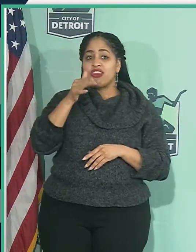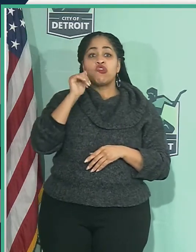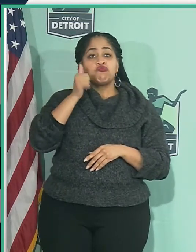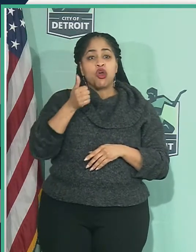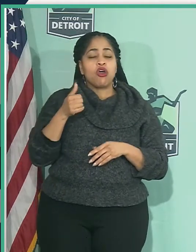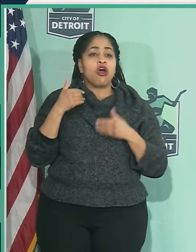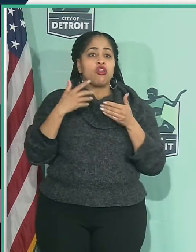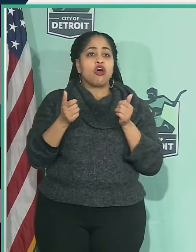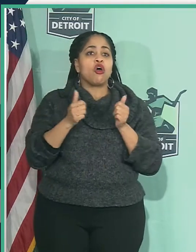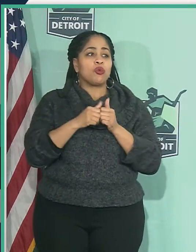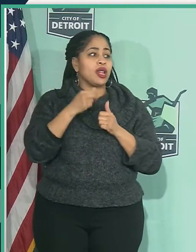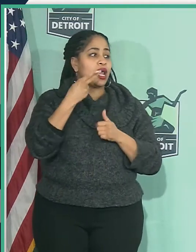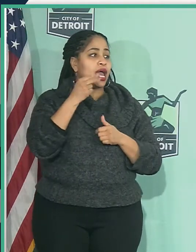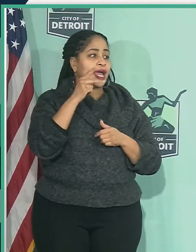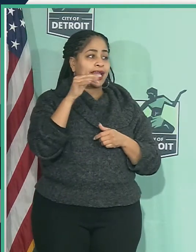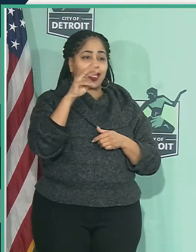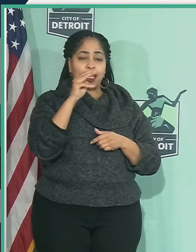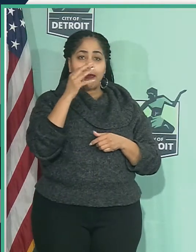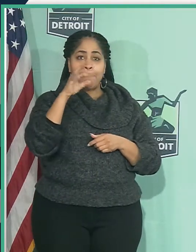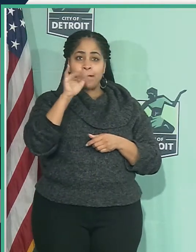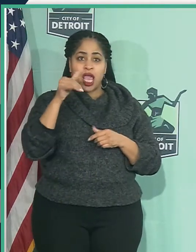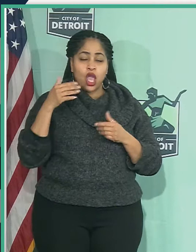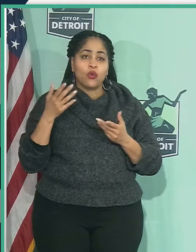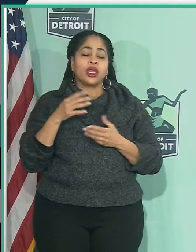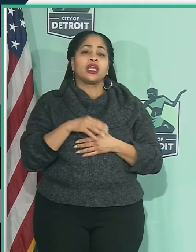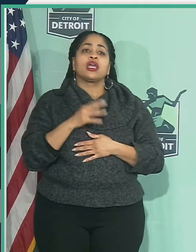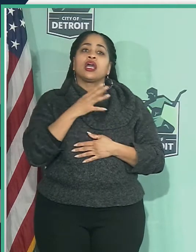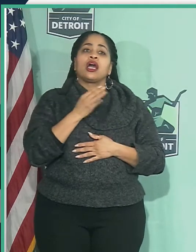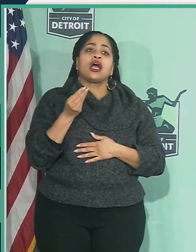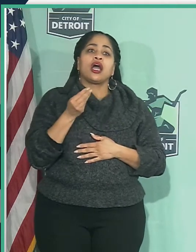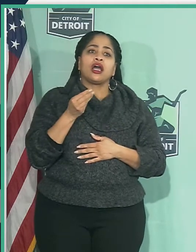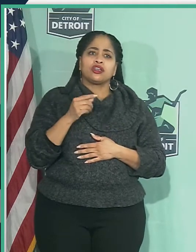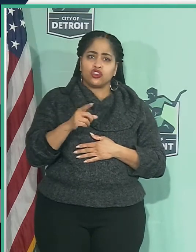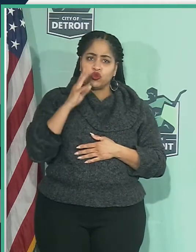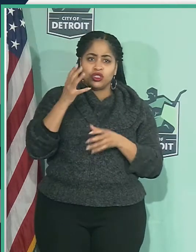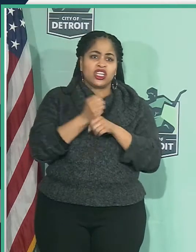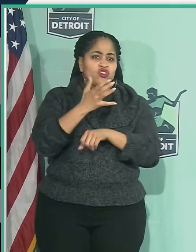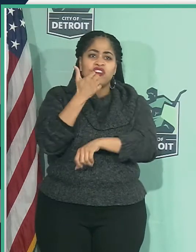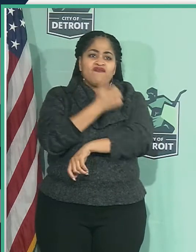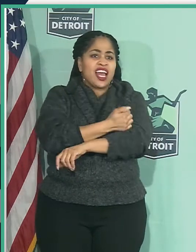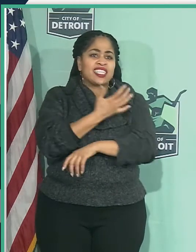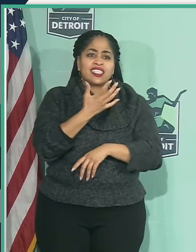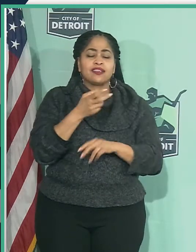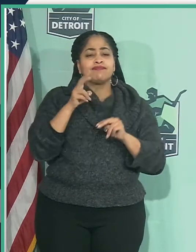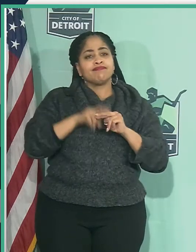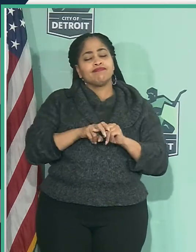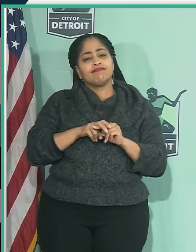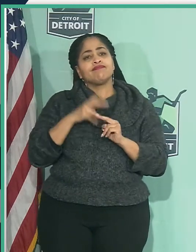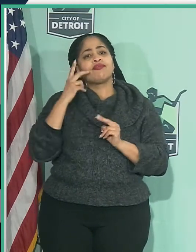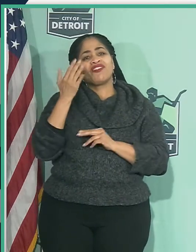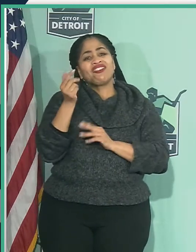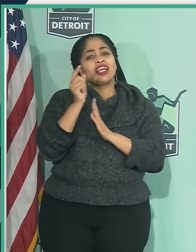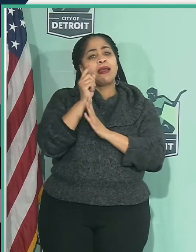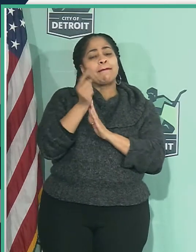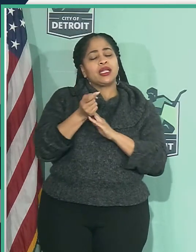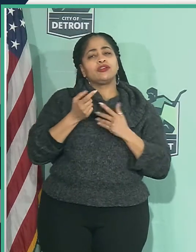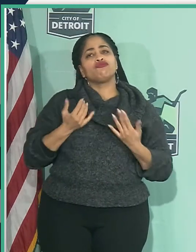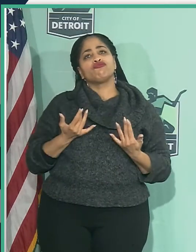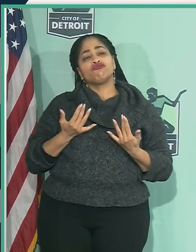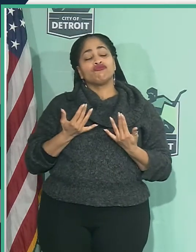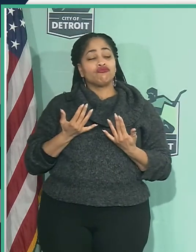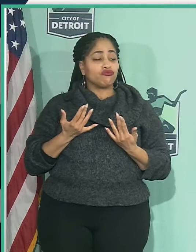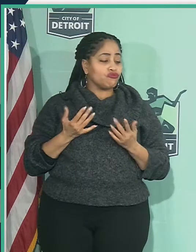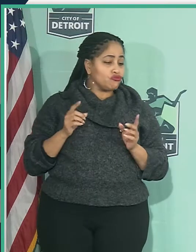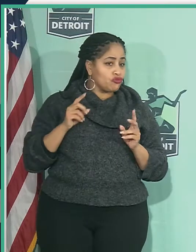with Hakeem Berry. And you'll get your vaccine. You'll stay for 50 minutes